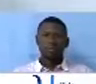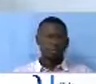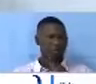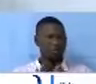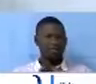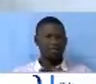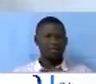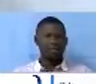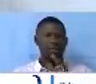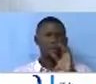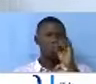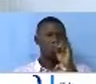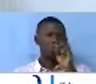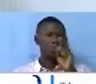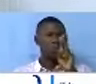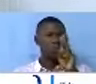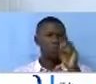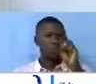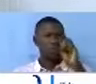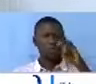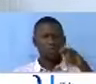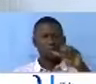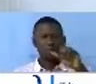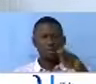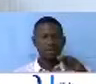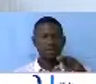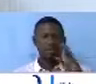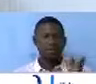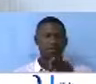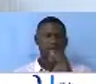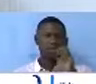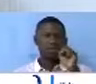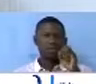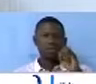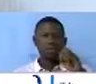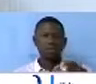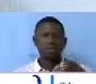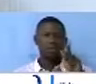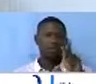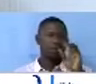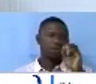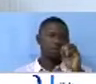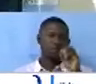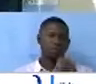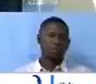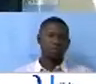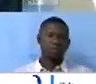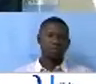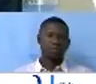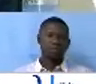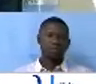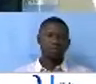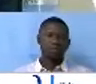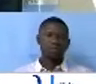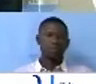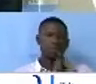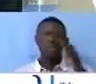Usman Sonko, Aji. Because he's not available.